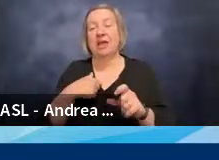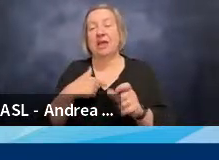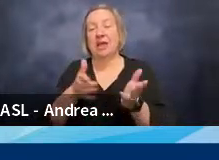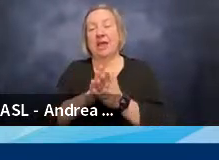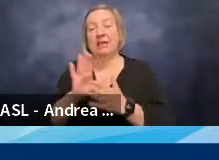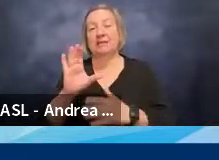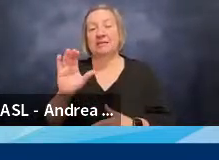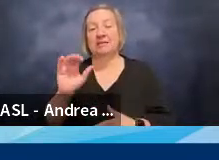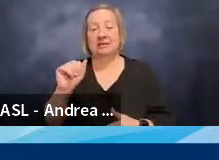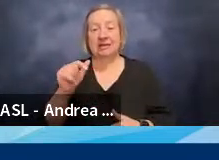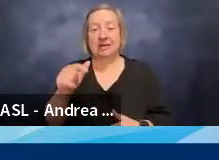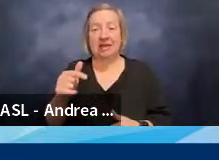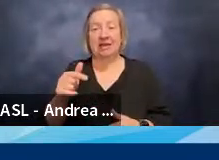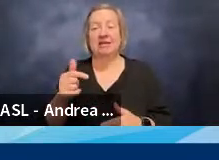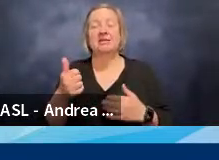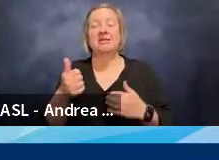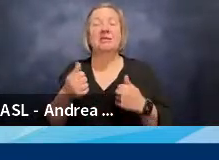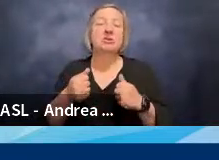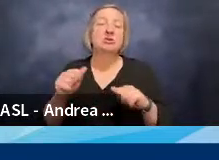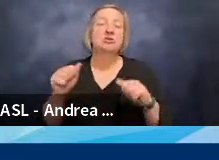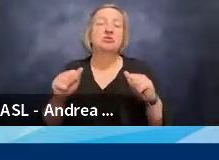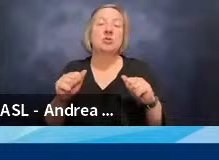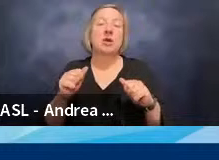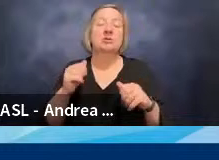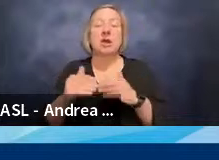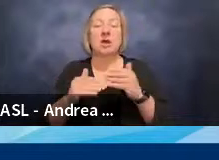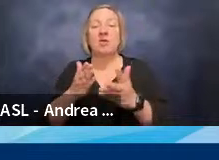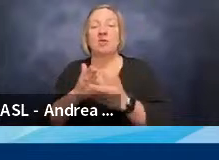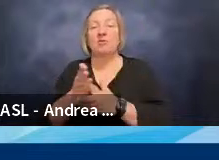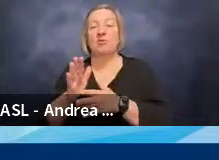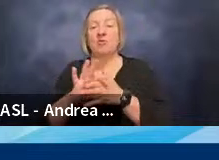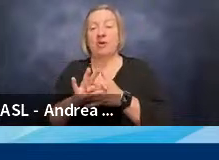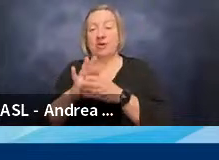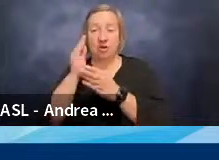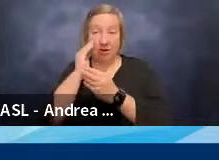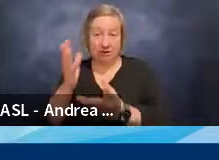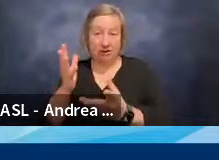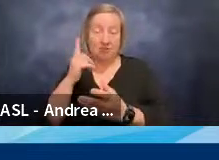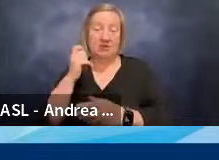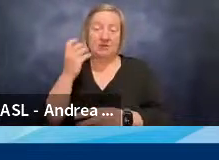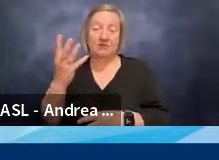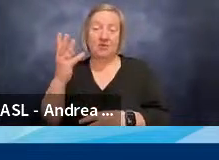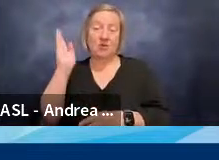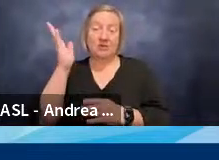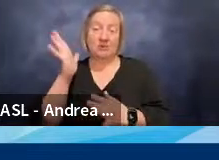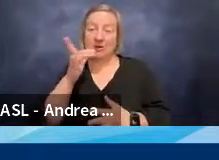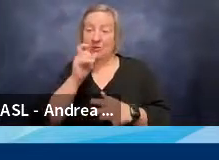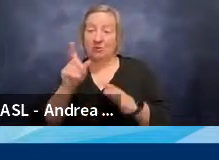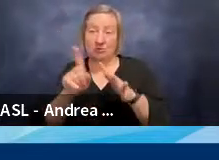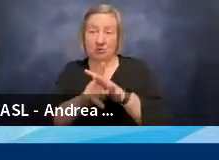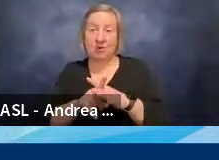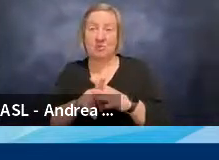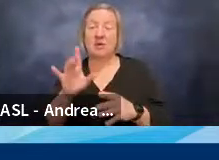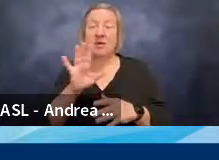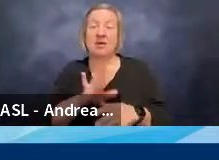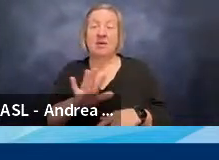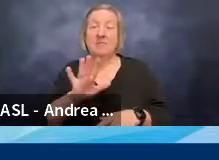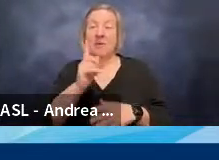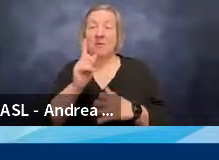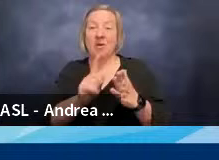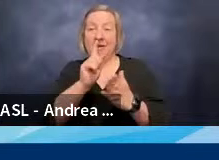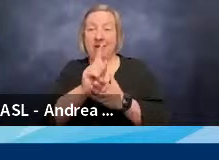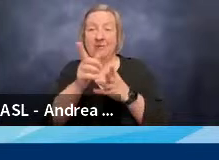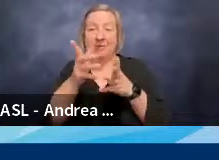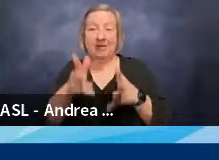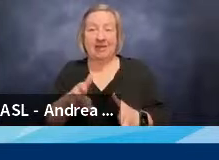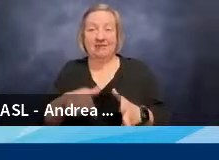CAG if we can try and move through the content, since we have these 4 speakers that have been able to show up. And we have about an hour left in our